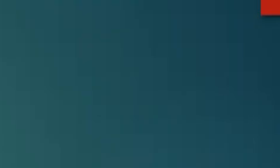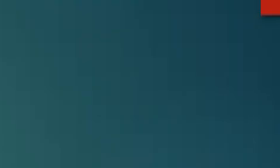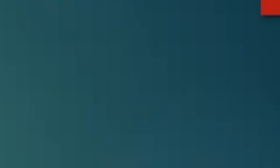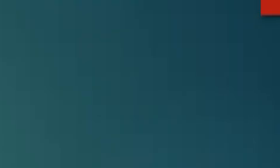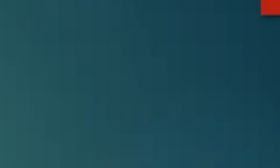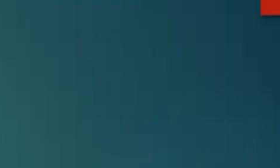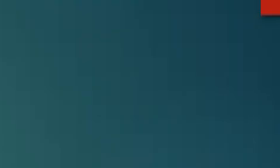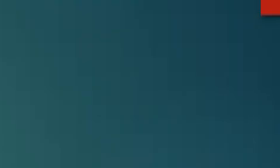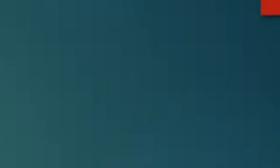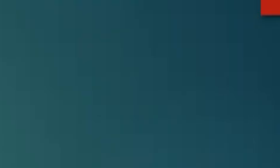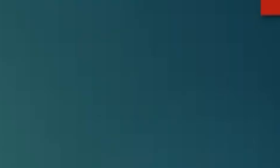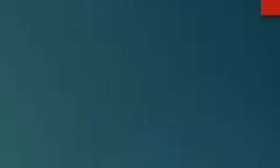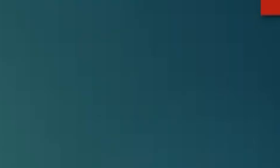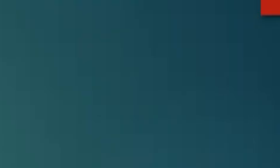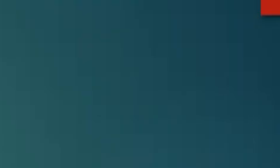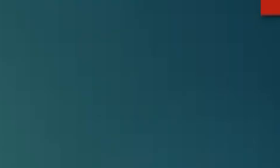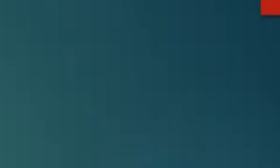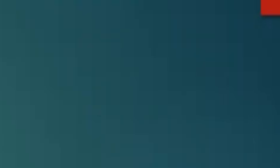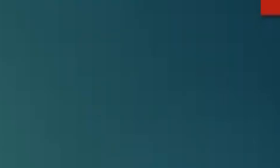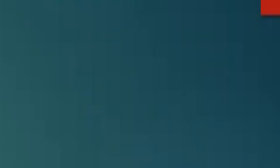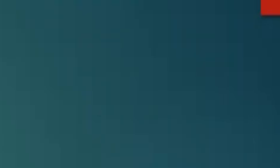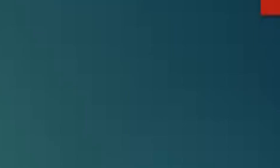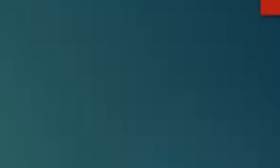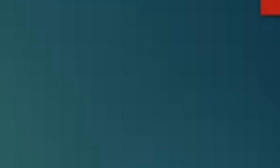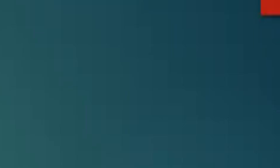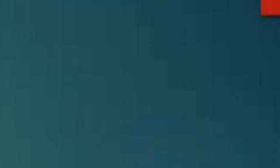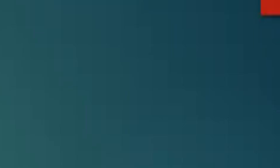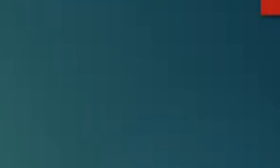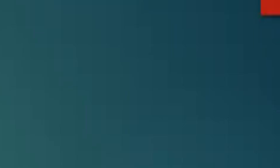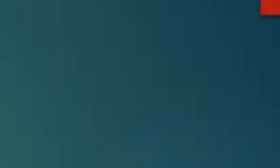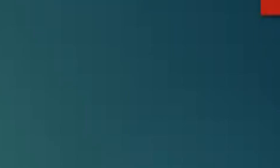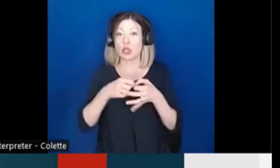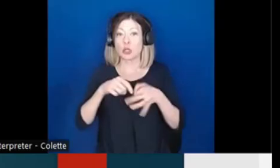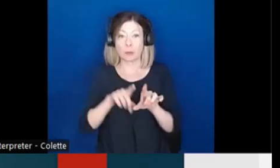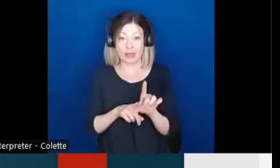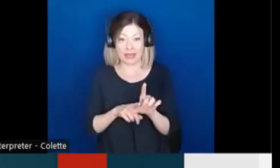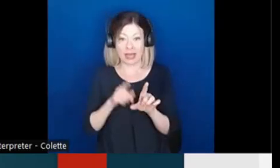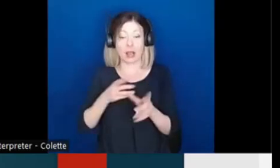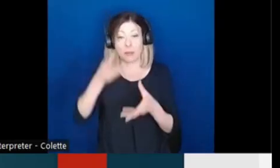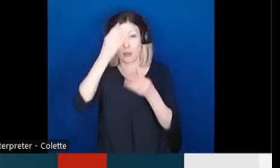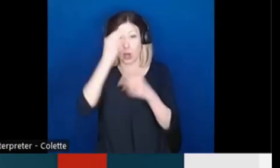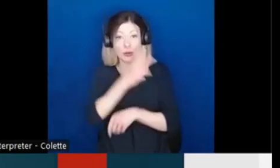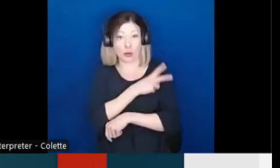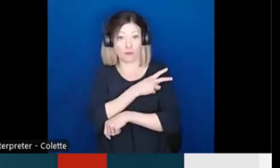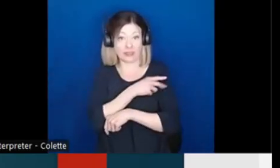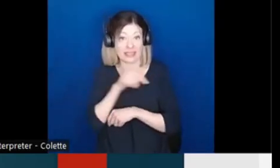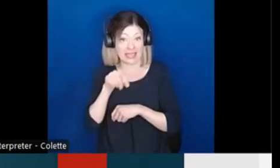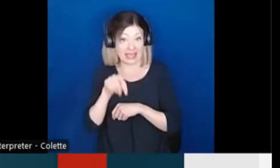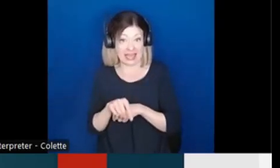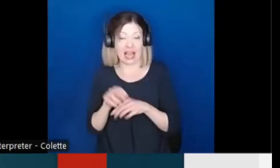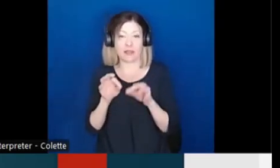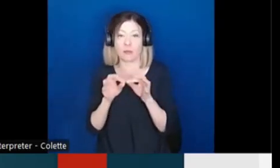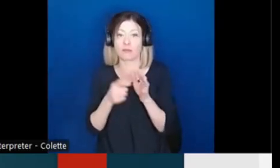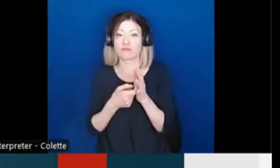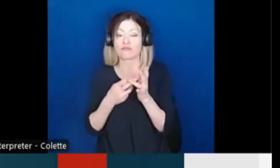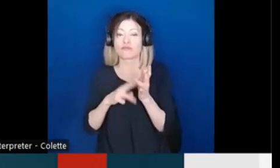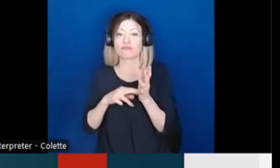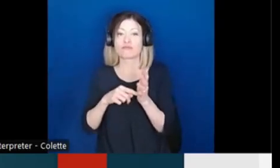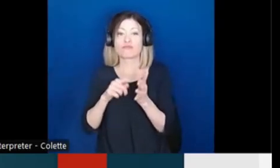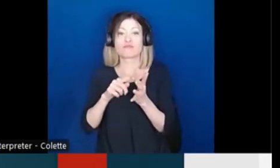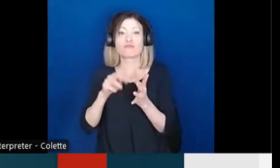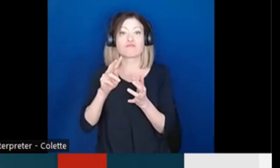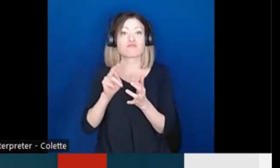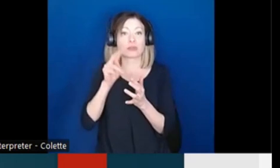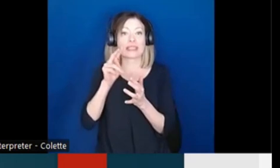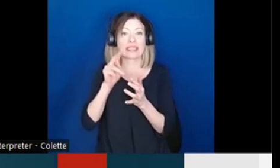My name's Sue Newby. I'm the learning officer here at the Brontë Museum. I've worked here for quite some time now. I just describe